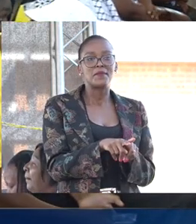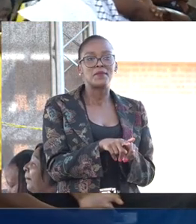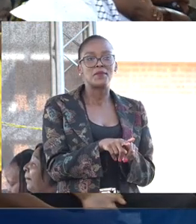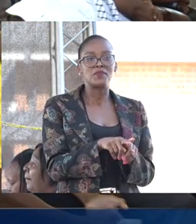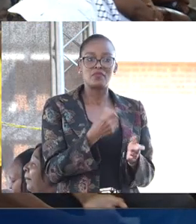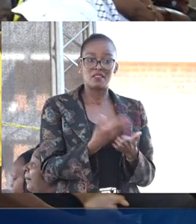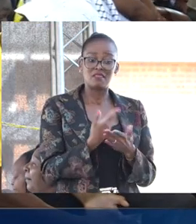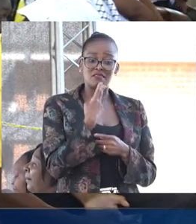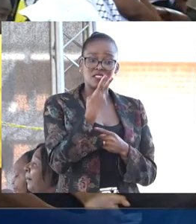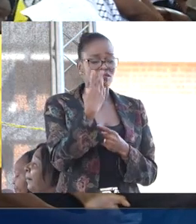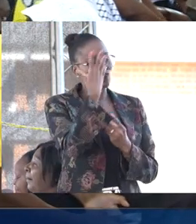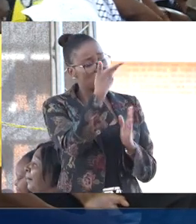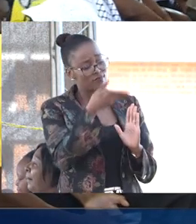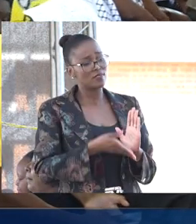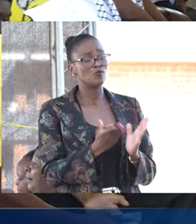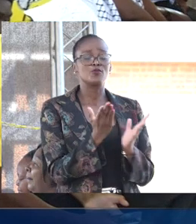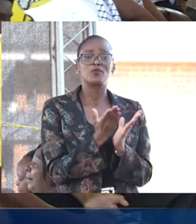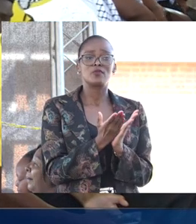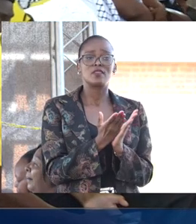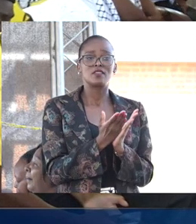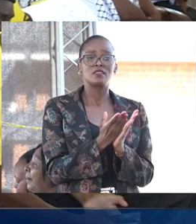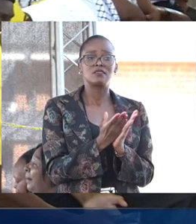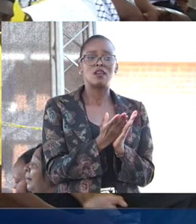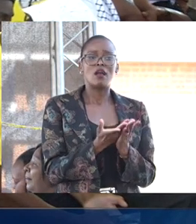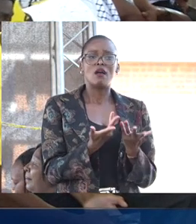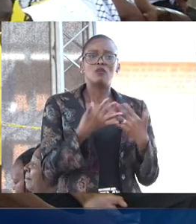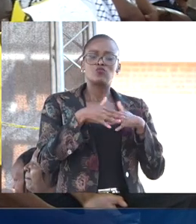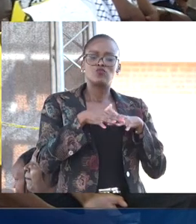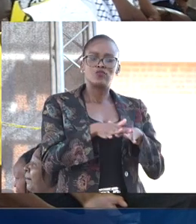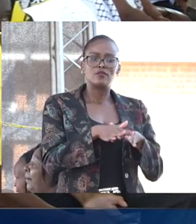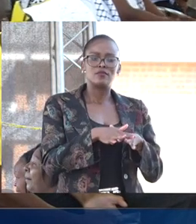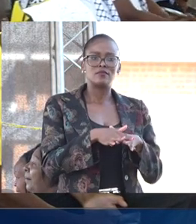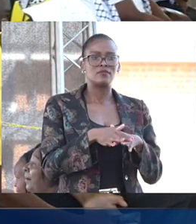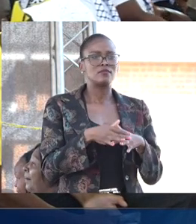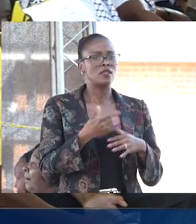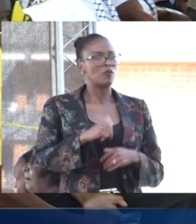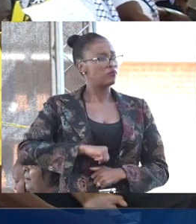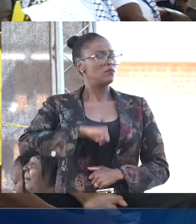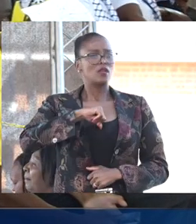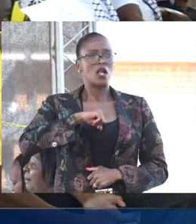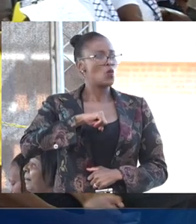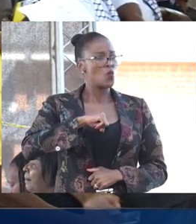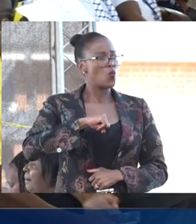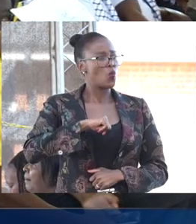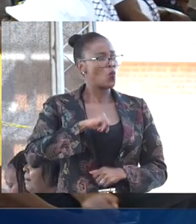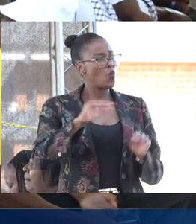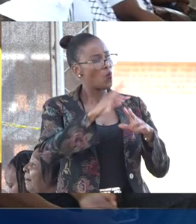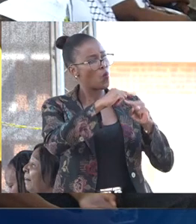You can see by the beauty of the school, the infrastructure, which I'm proud of, Premier.